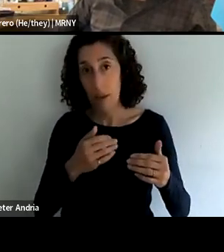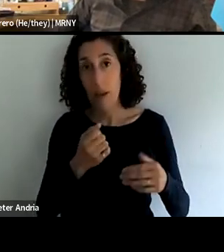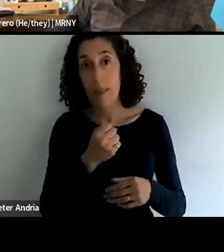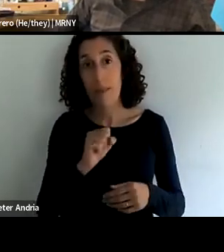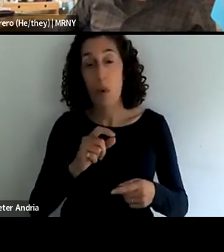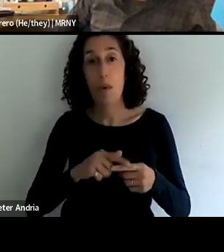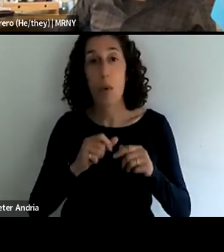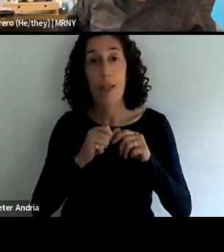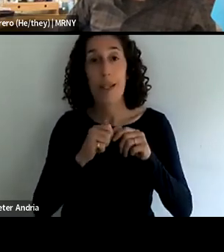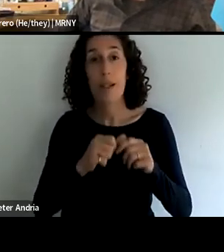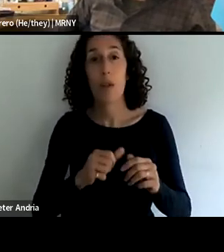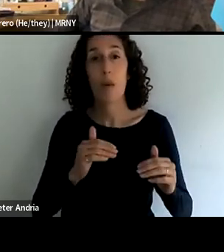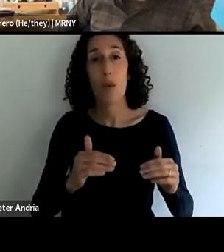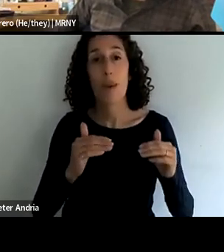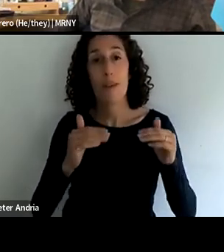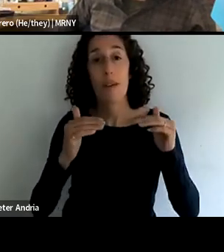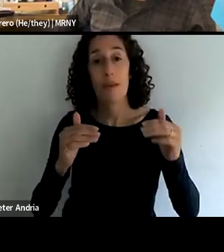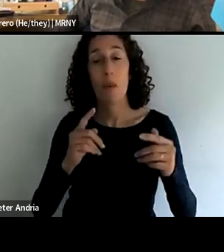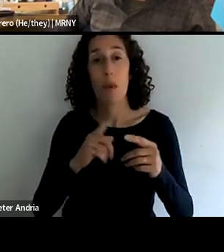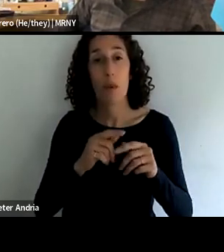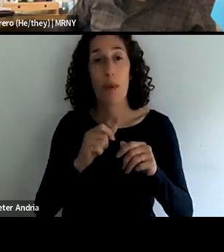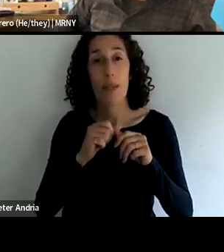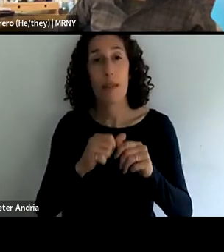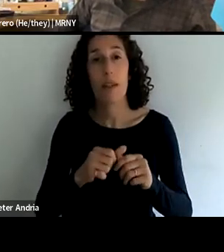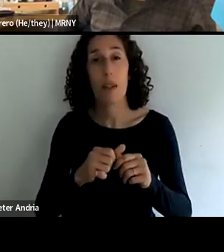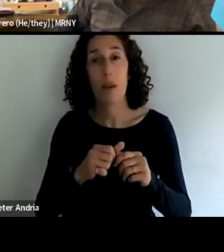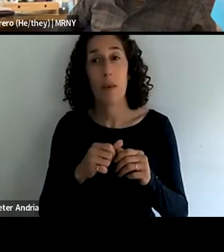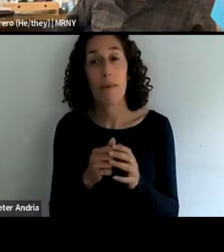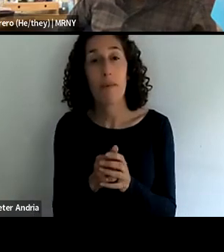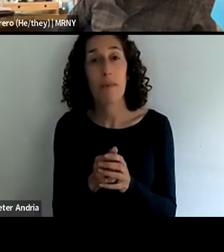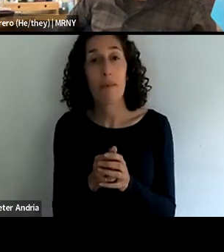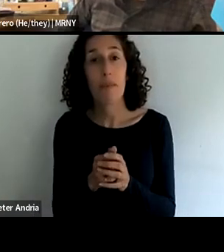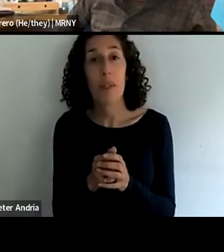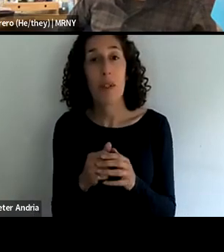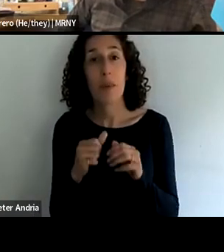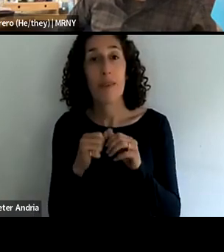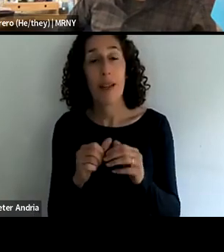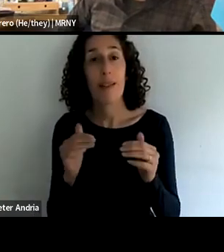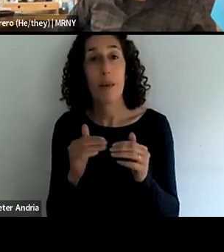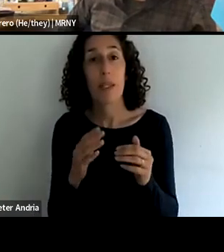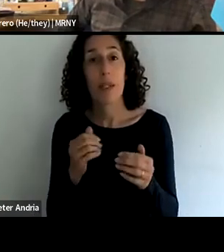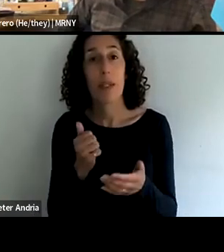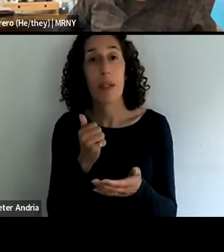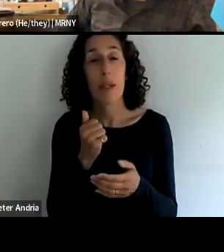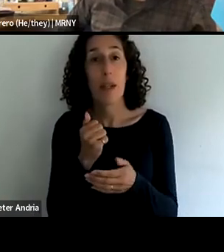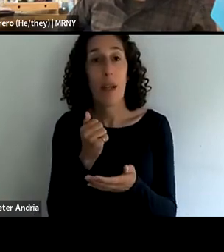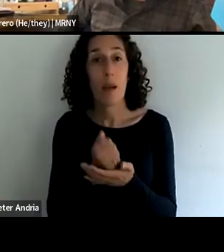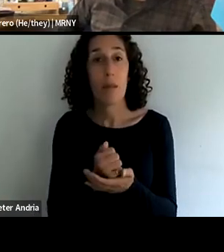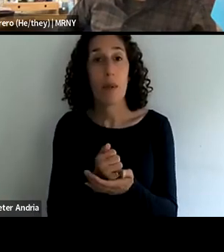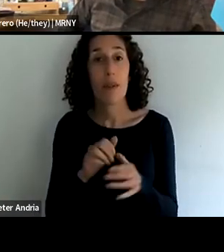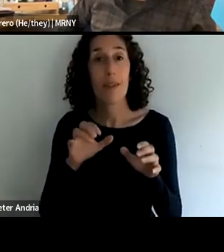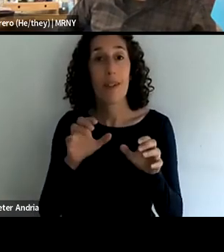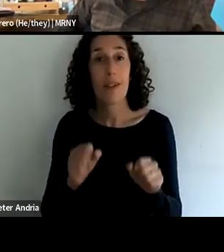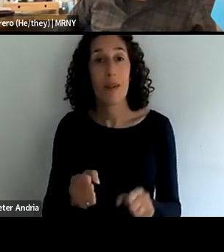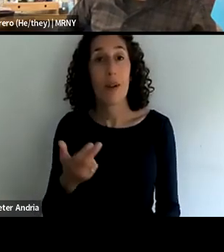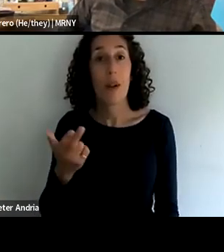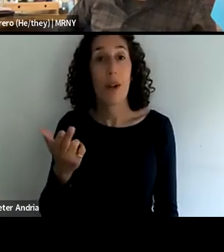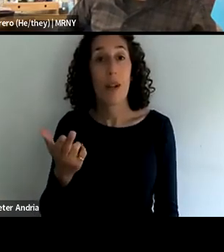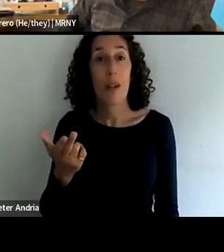progressing forward, to continue advancing equity in that state, and who helped secure California's $13